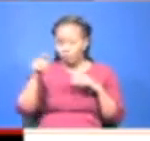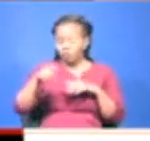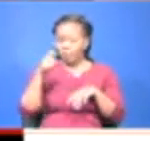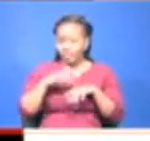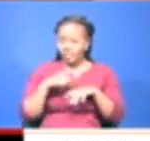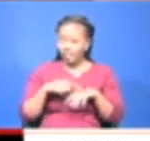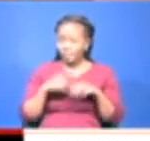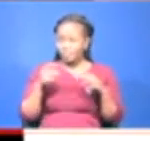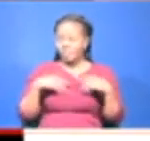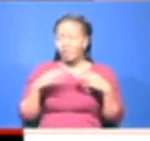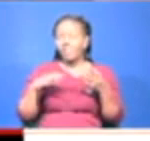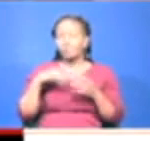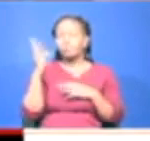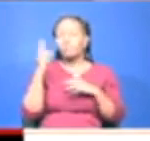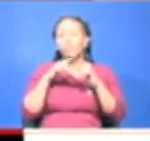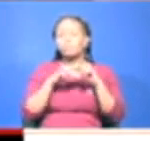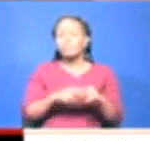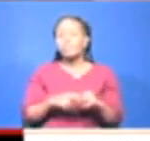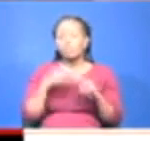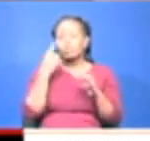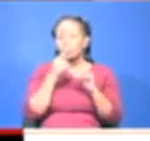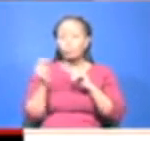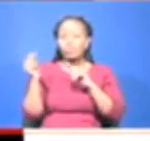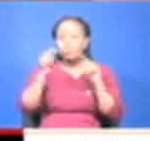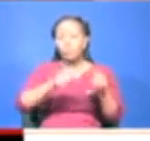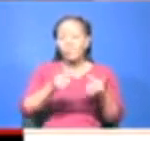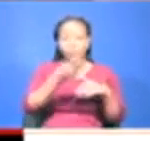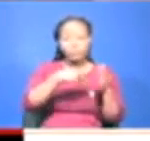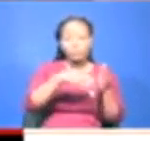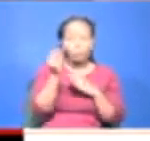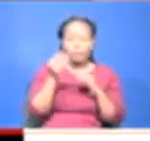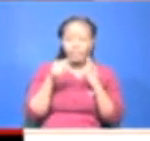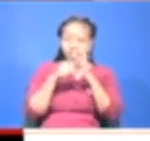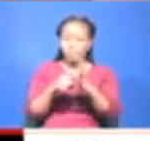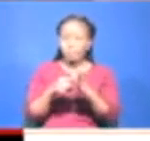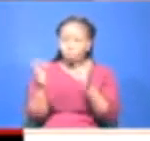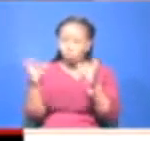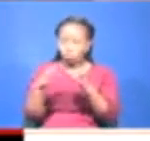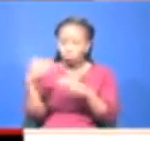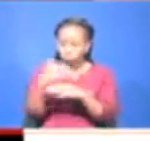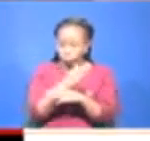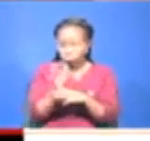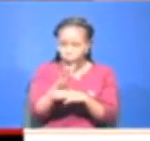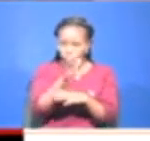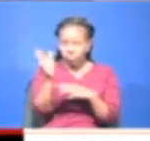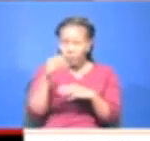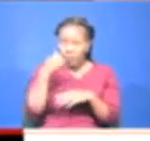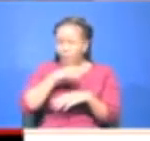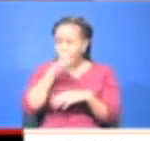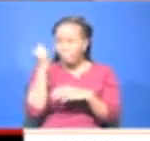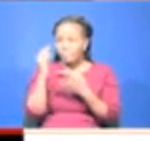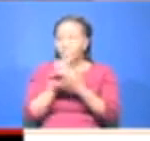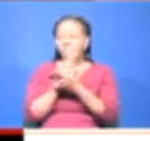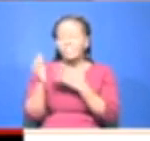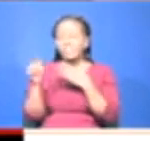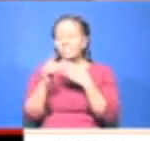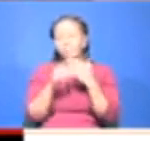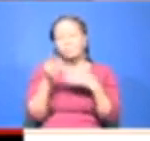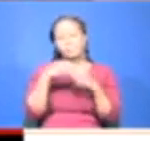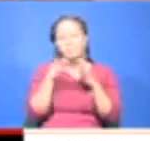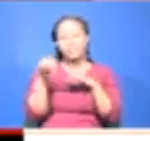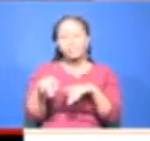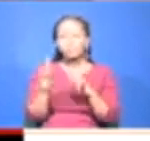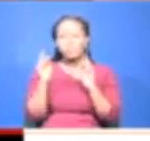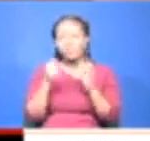on who comes to buy at the farm gate, right? Exactly to the middleman point. Private sector by itself, we've been working on this for a while, right? Yep. Private sector